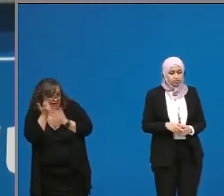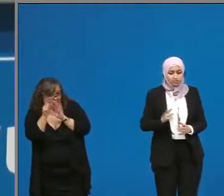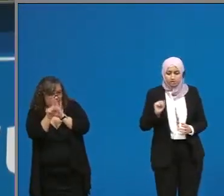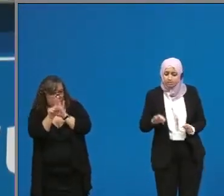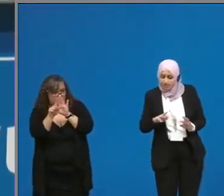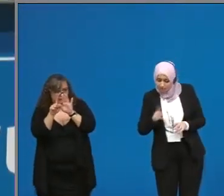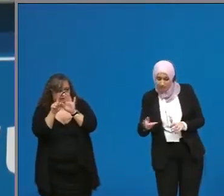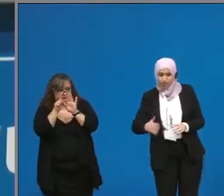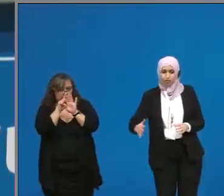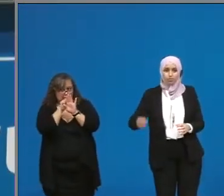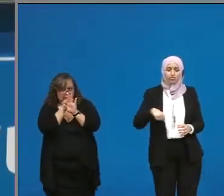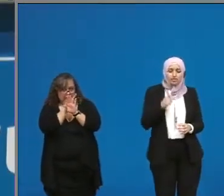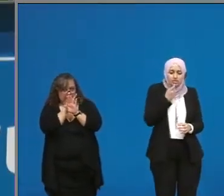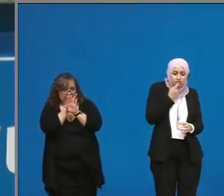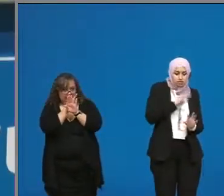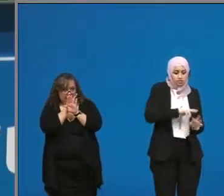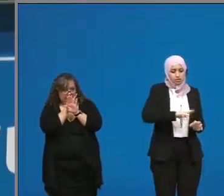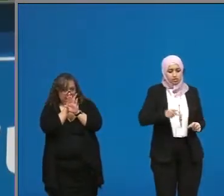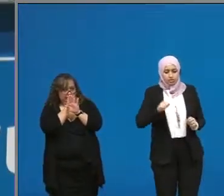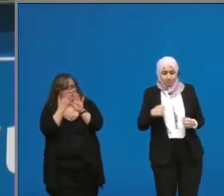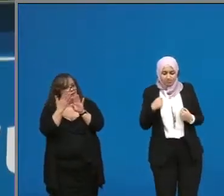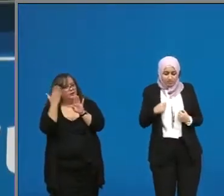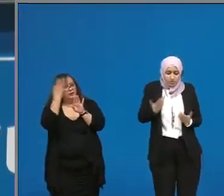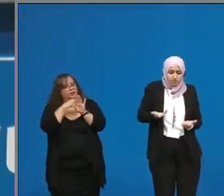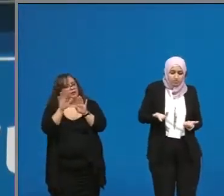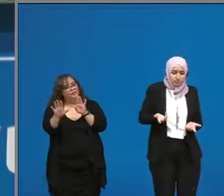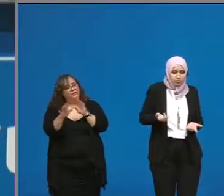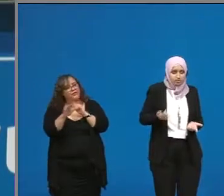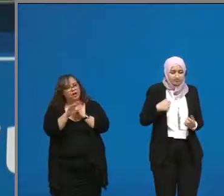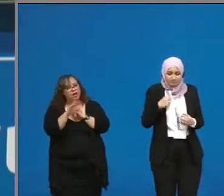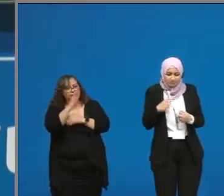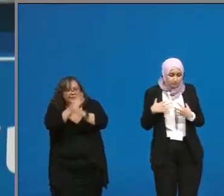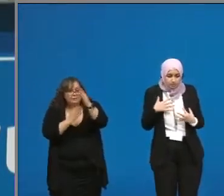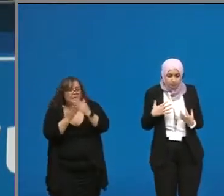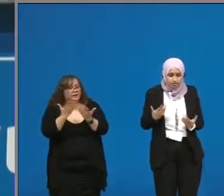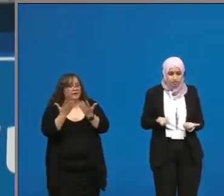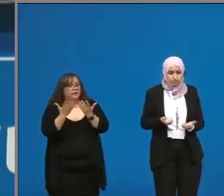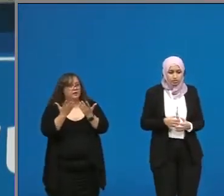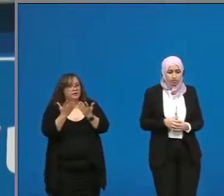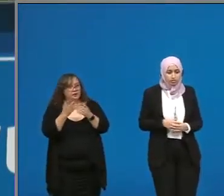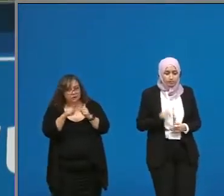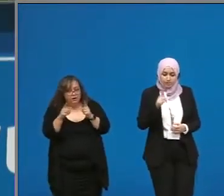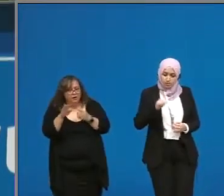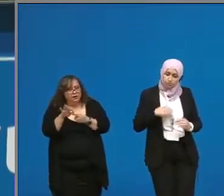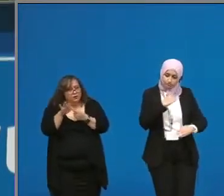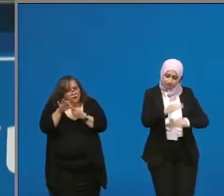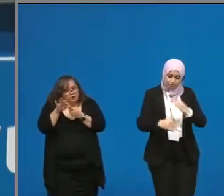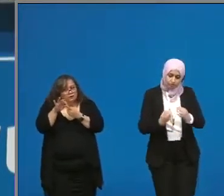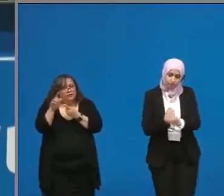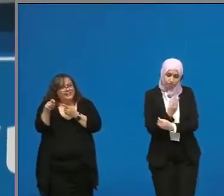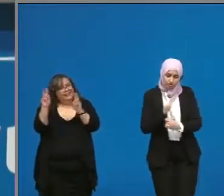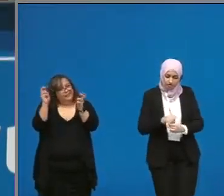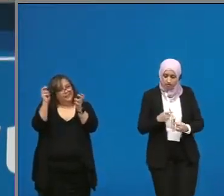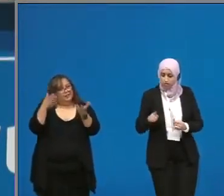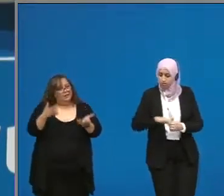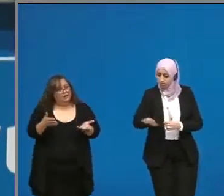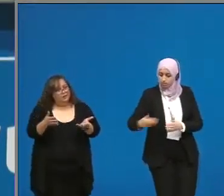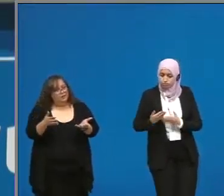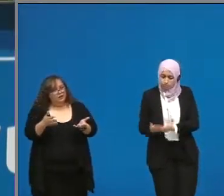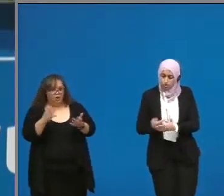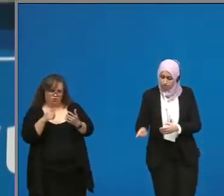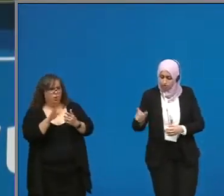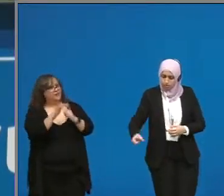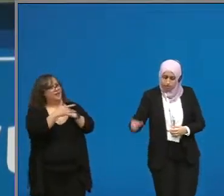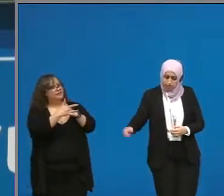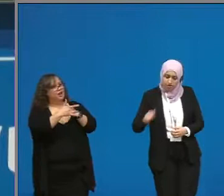identifiable disabilities. Those are individual needs, and technology can be used by all pupils to help them learn differently. So we've